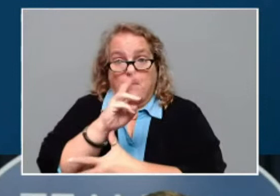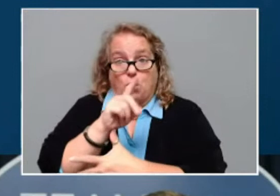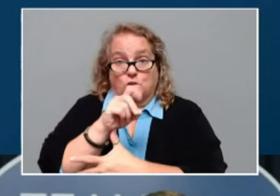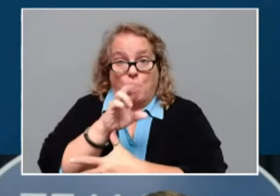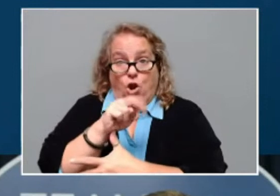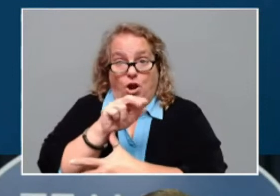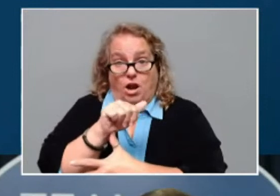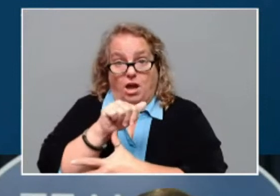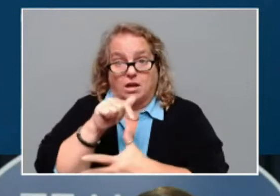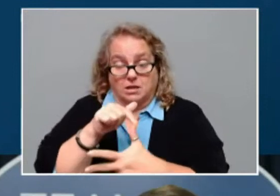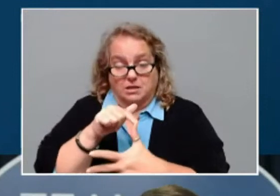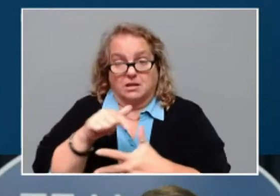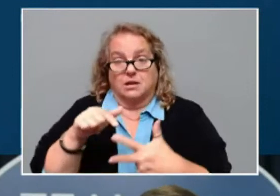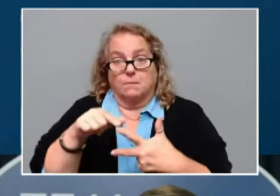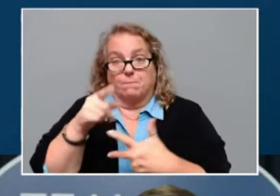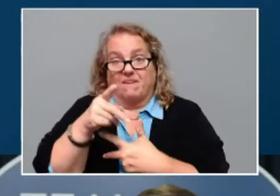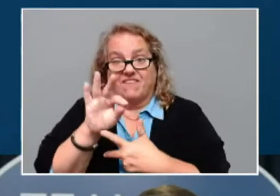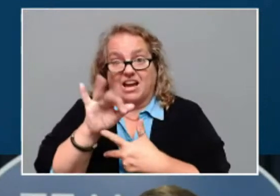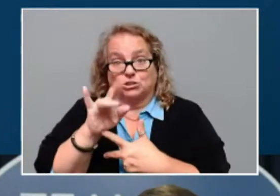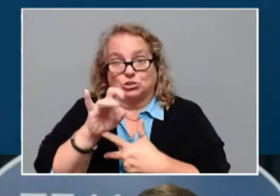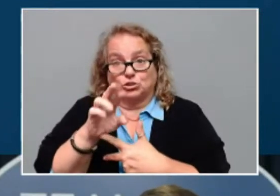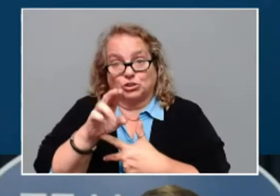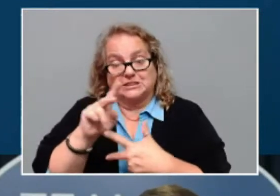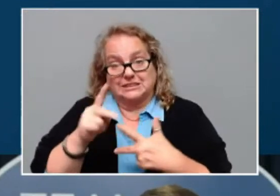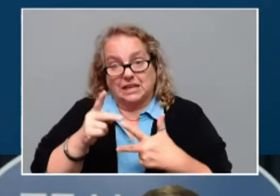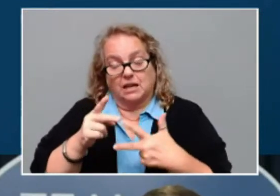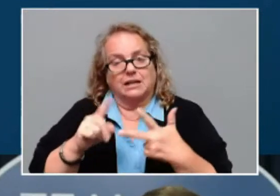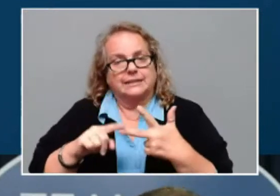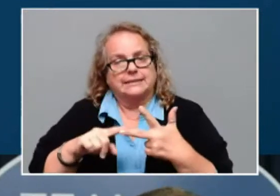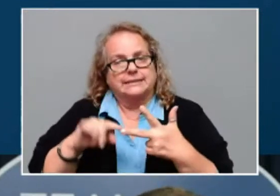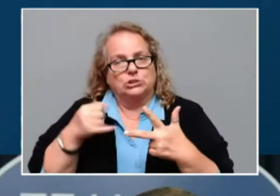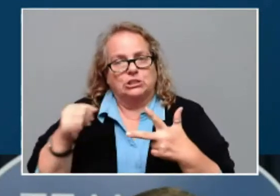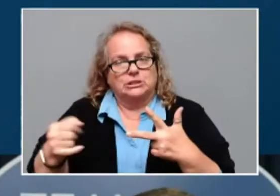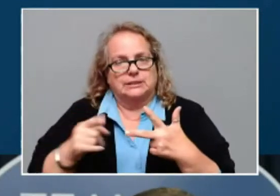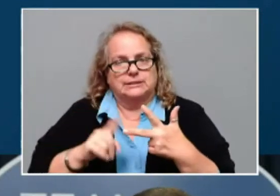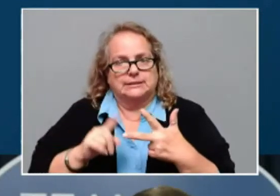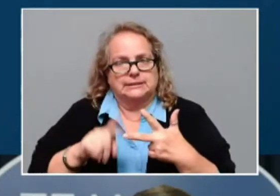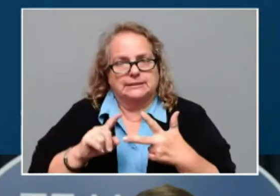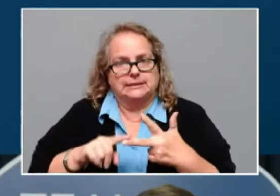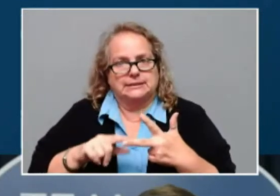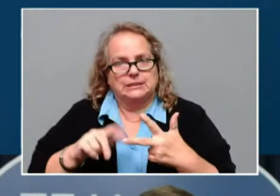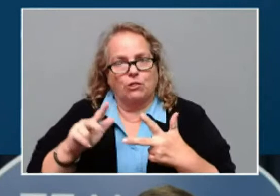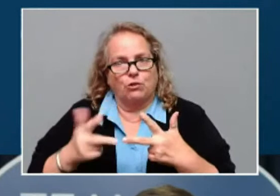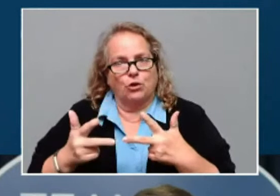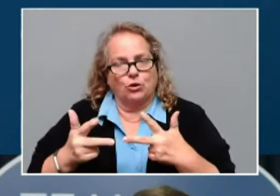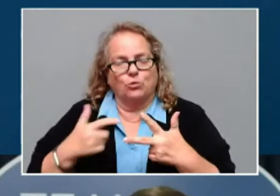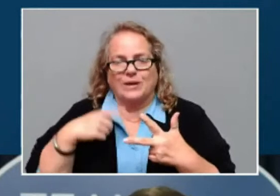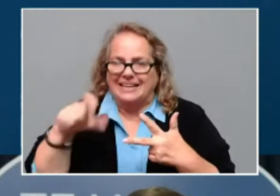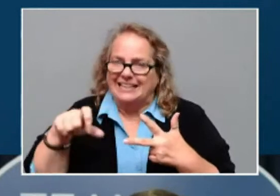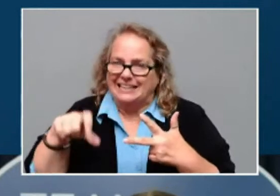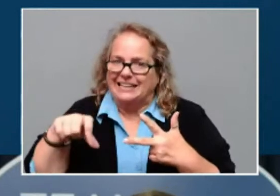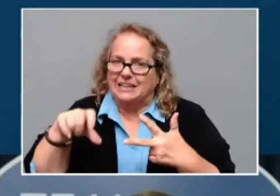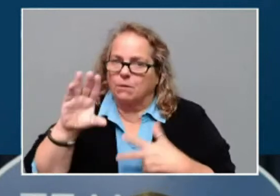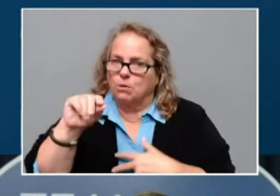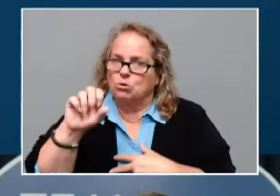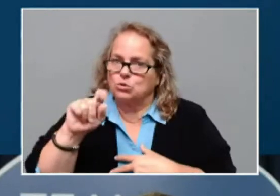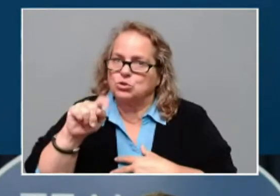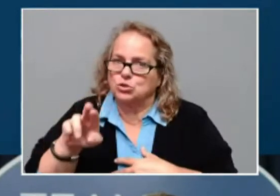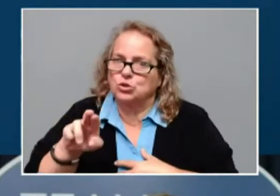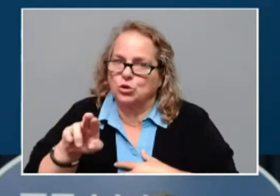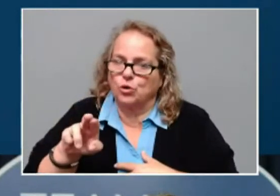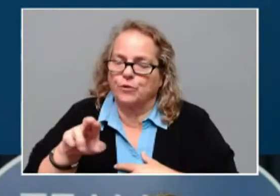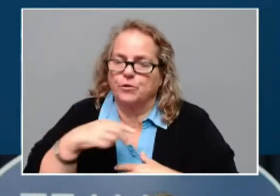Pfizer being the second best, and Janssen being in third, we really need this booster. So looking forward to what we're going to see October